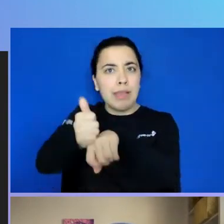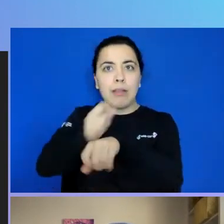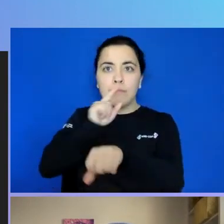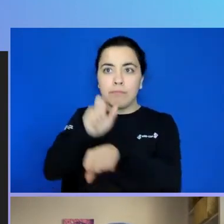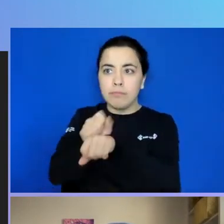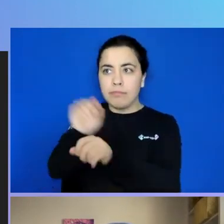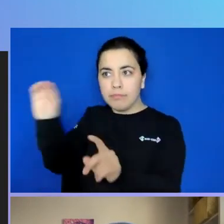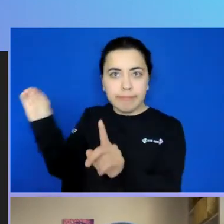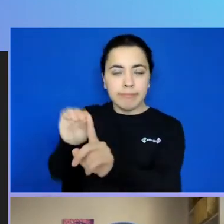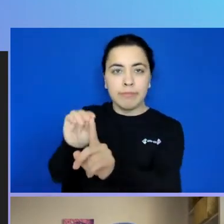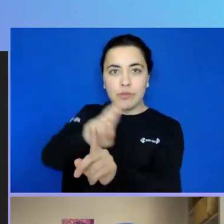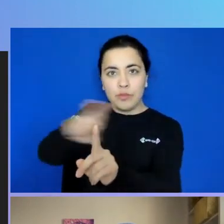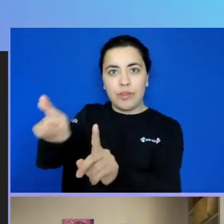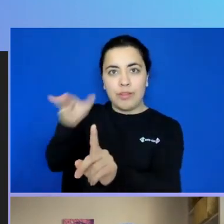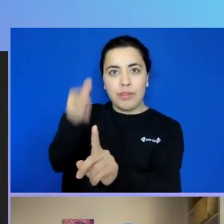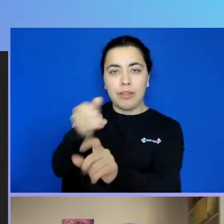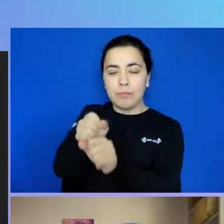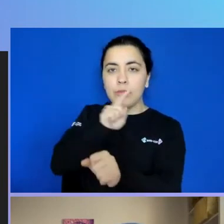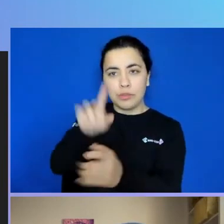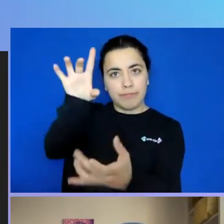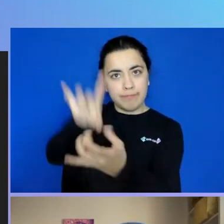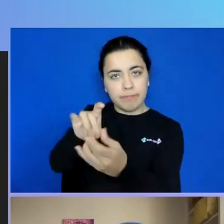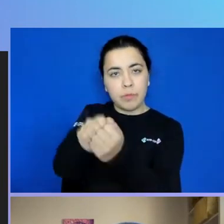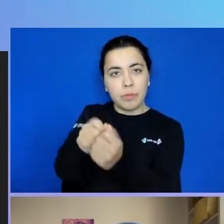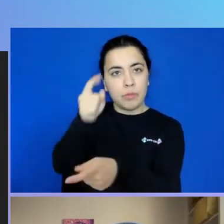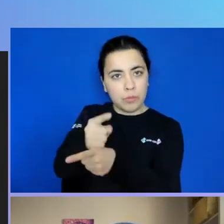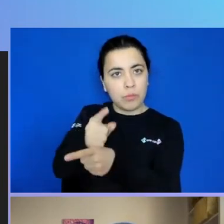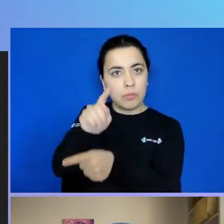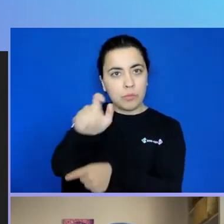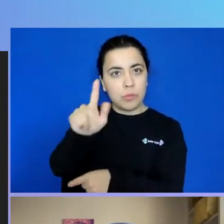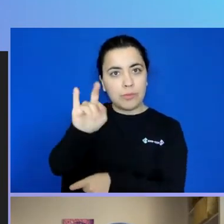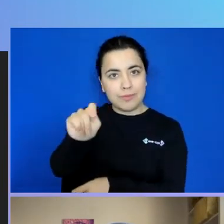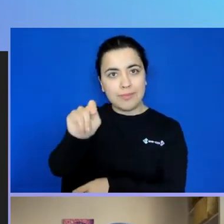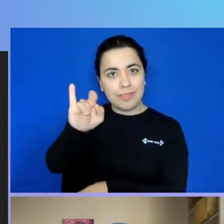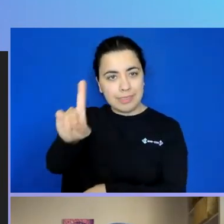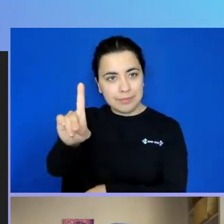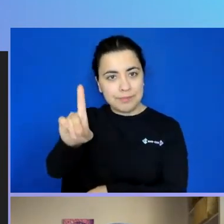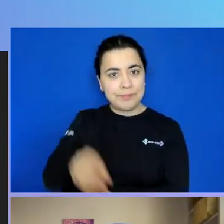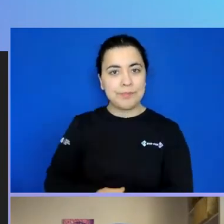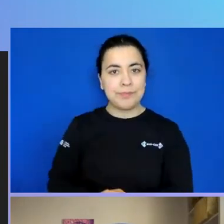element, and make sure it's associated with the proper tooltip ID.